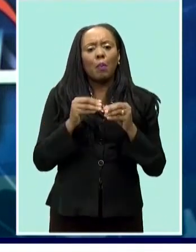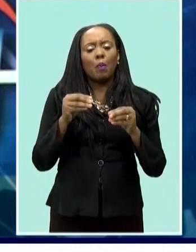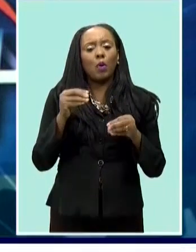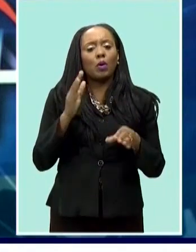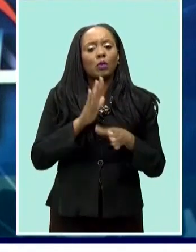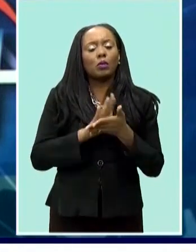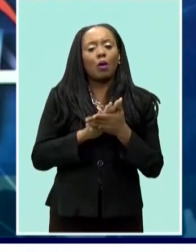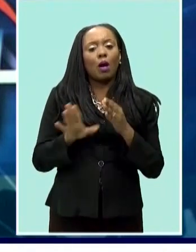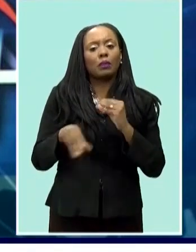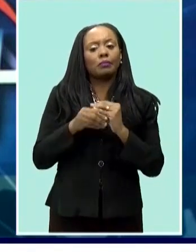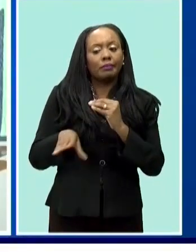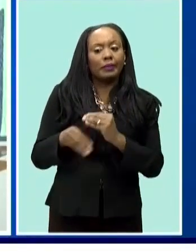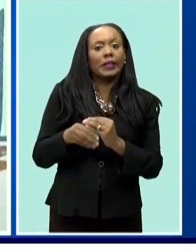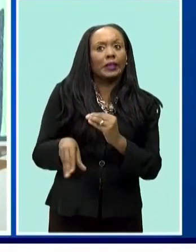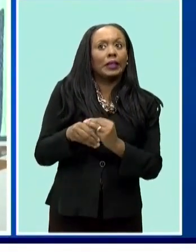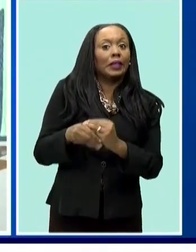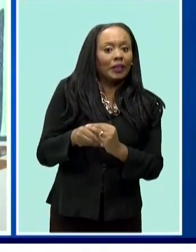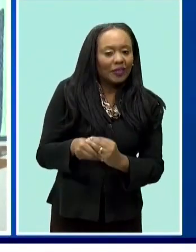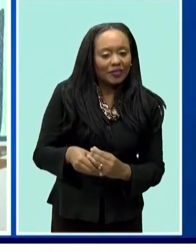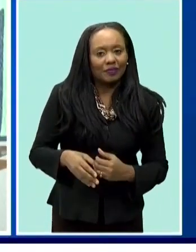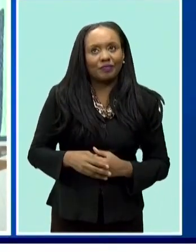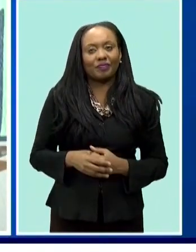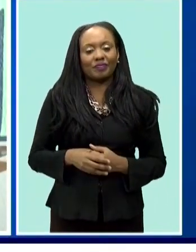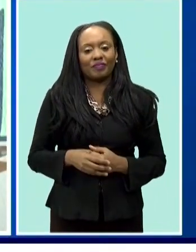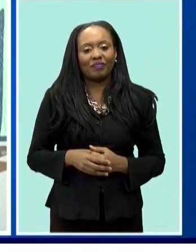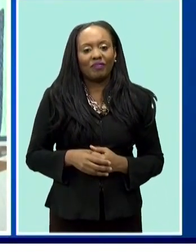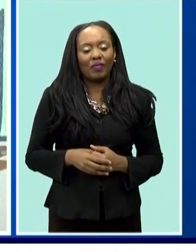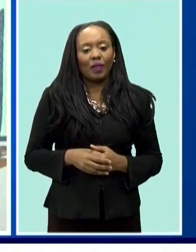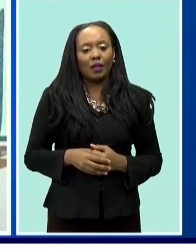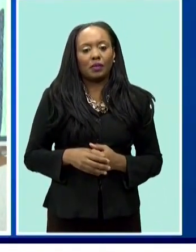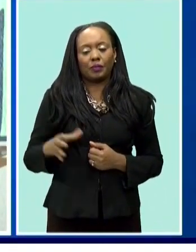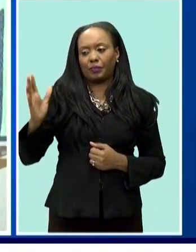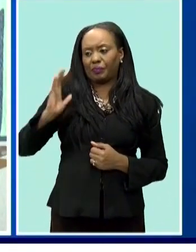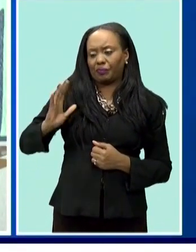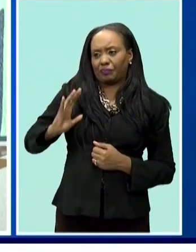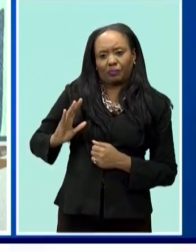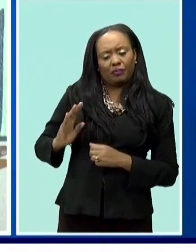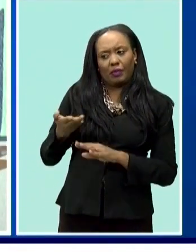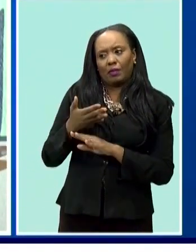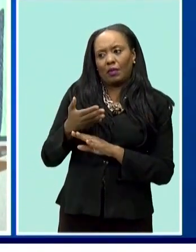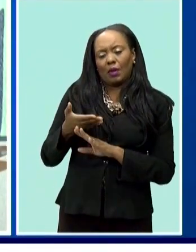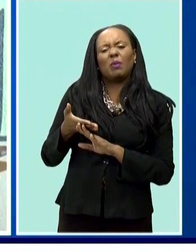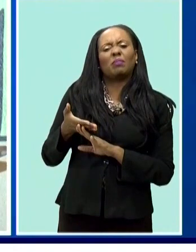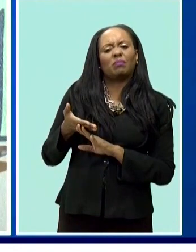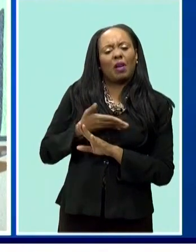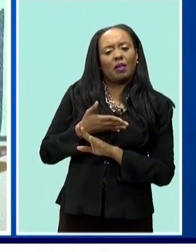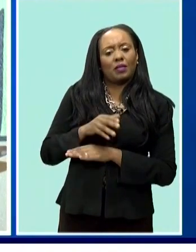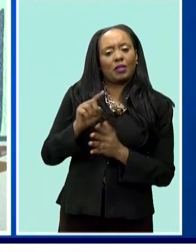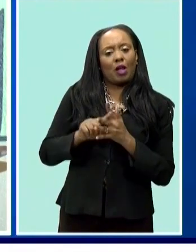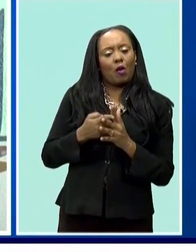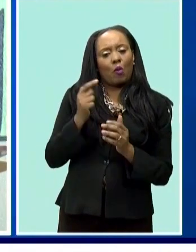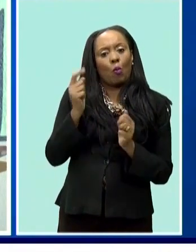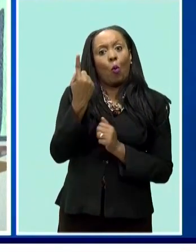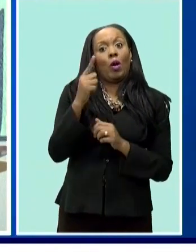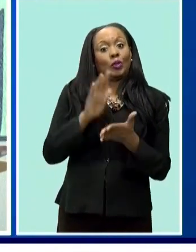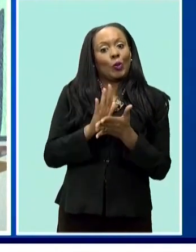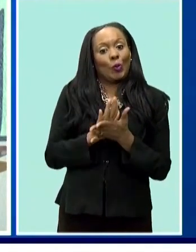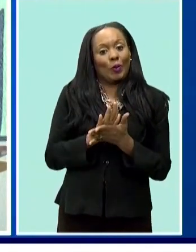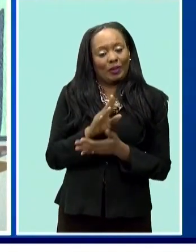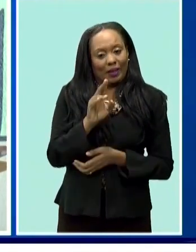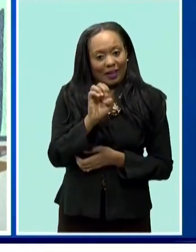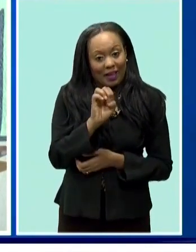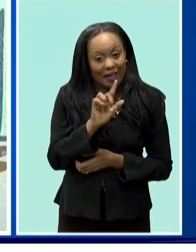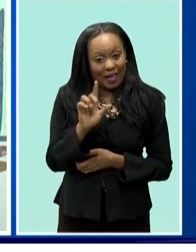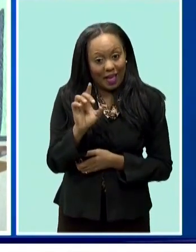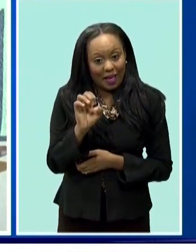year. What started out as one school with Ellerslie and what I